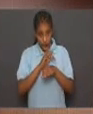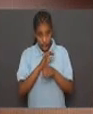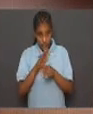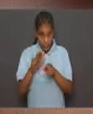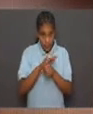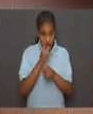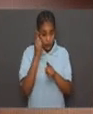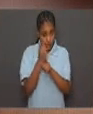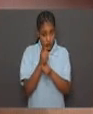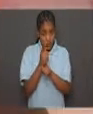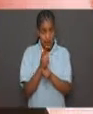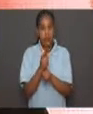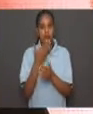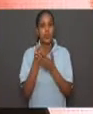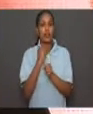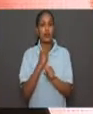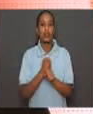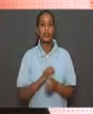correctly, great work.